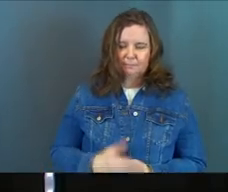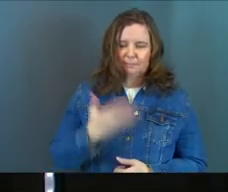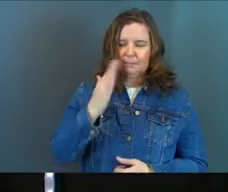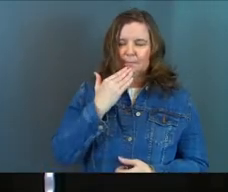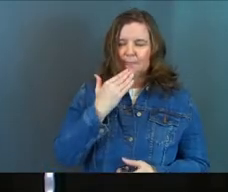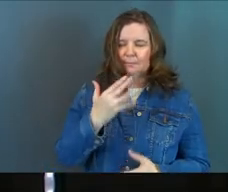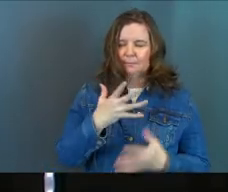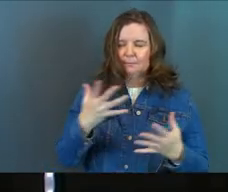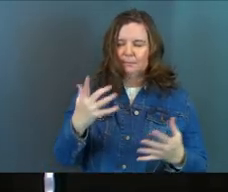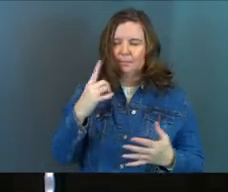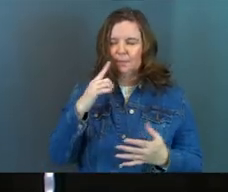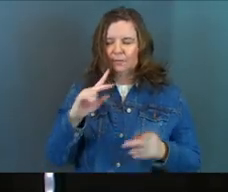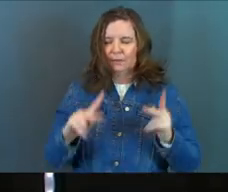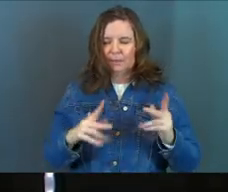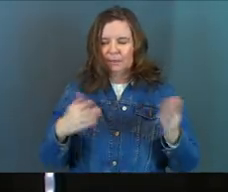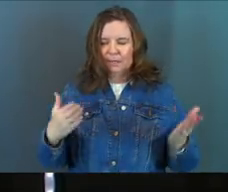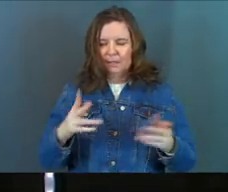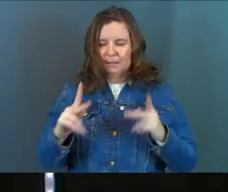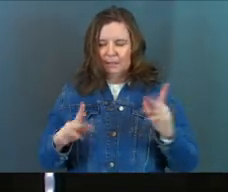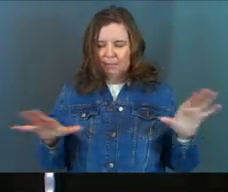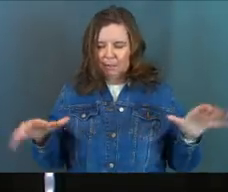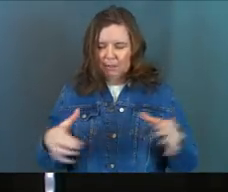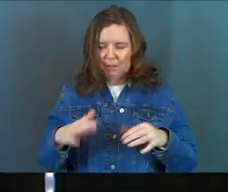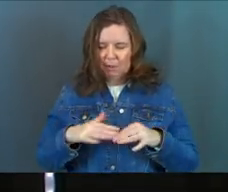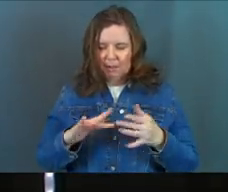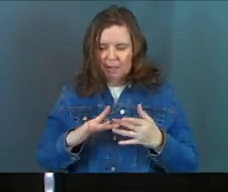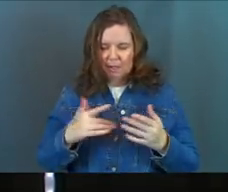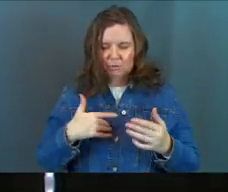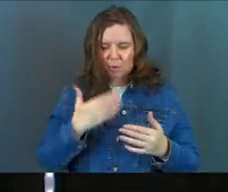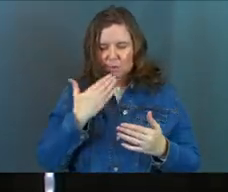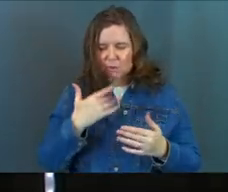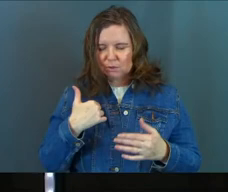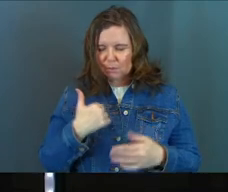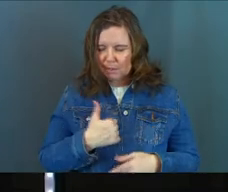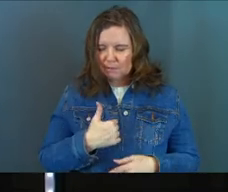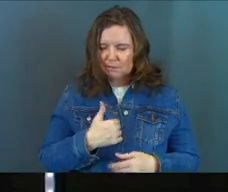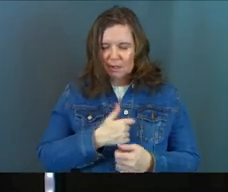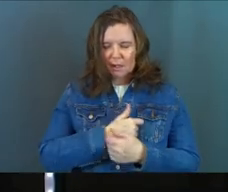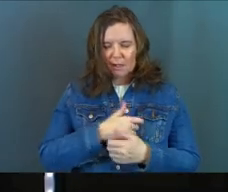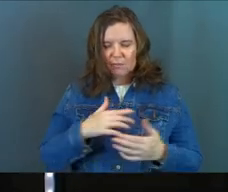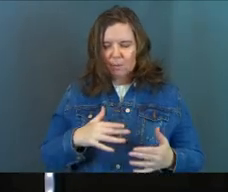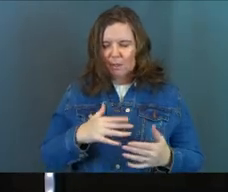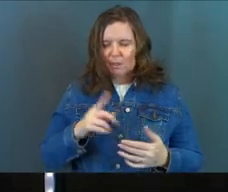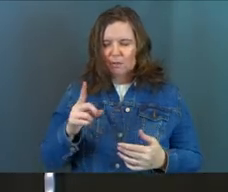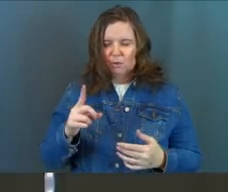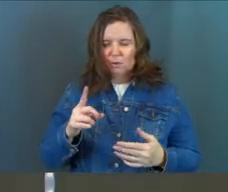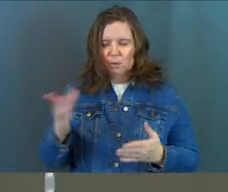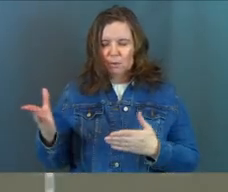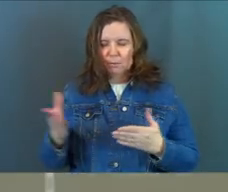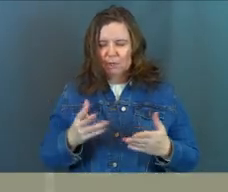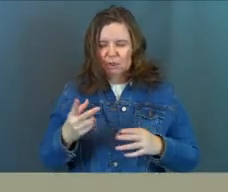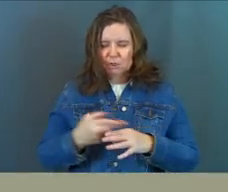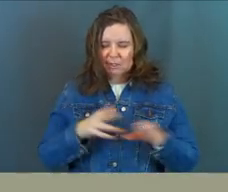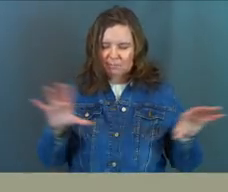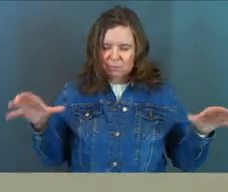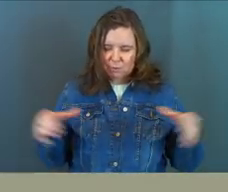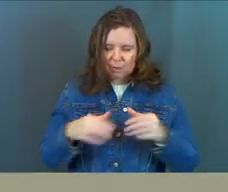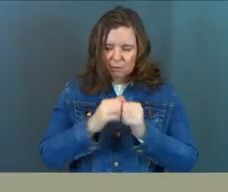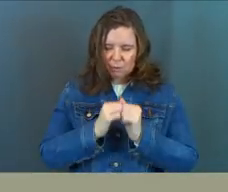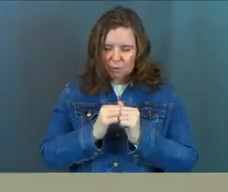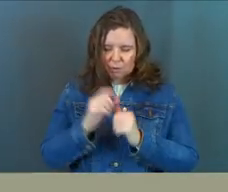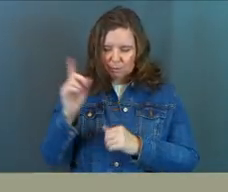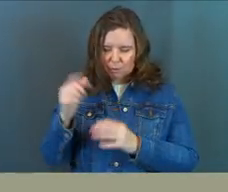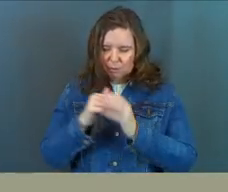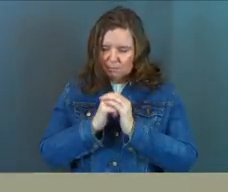God, I thank you so much, God, for the people here, the people gathered online. Lord, you're so good to us. I love the way you kind of bring your sheep together to worship